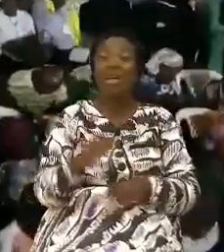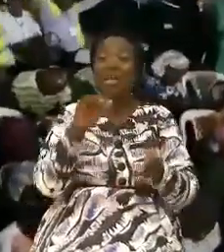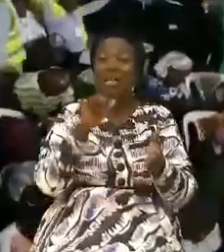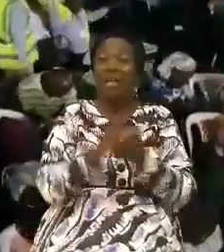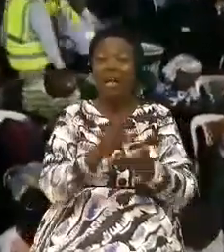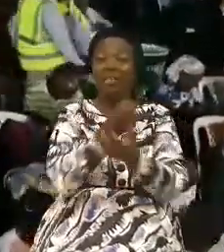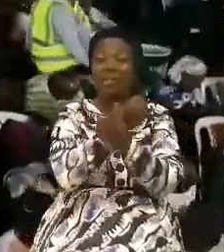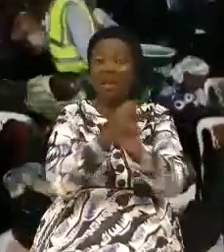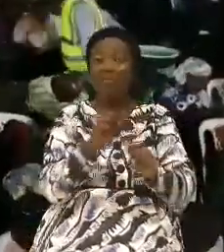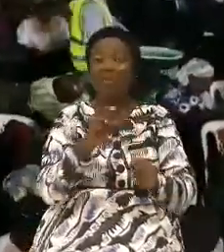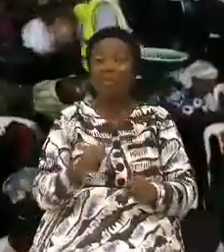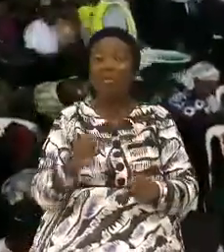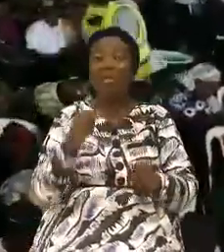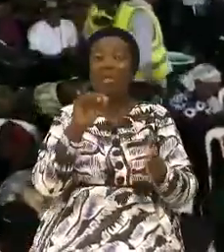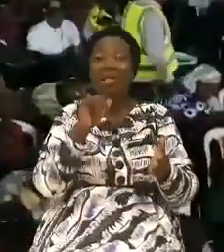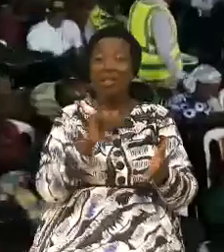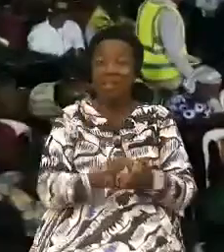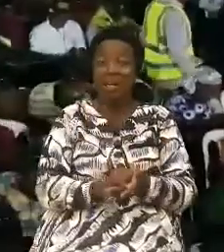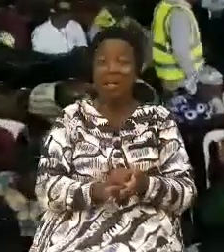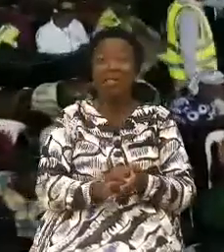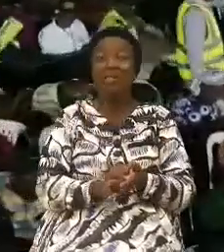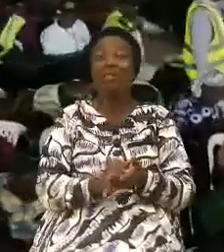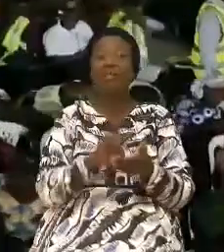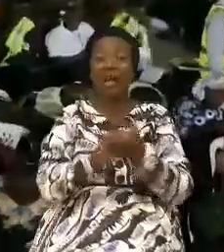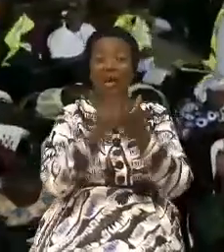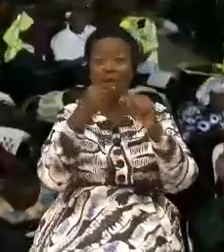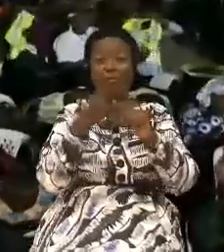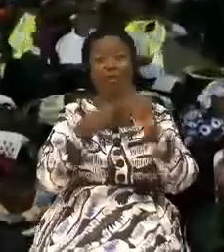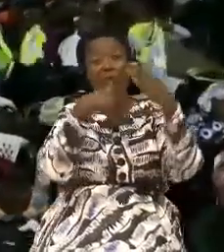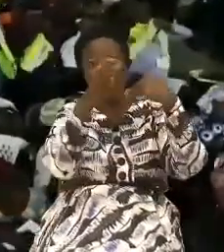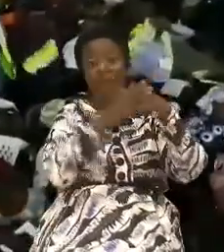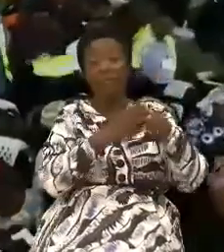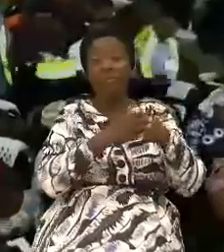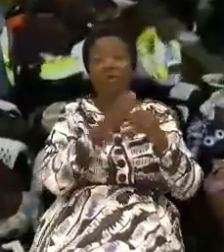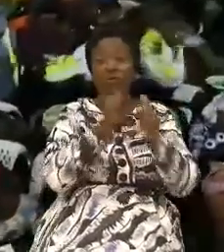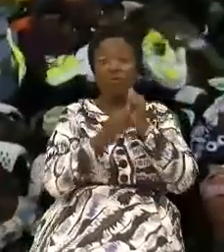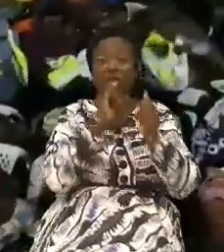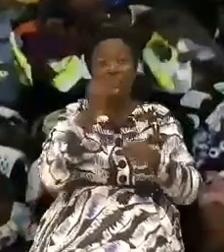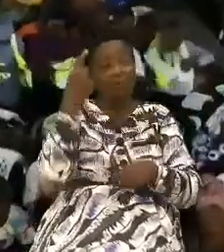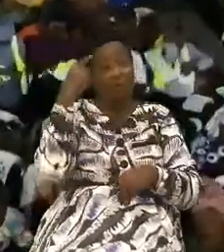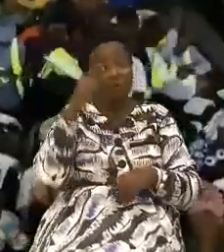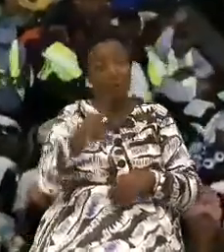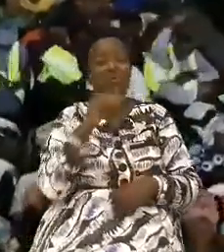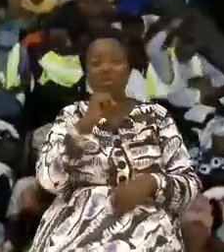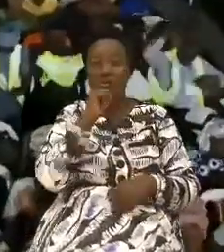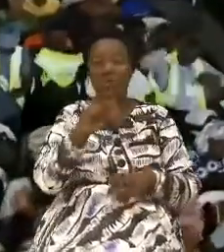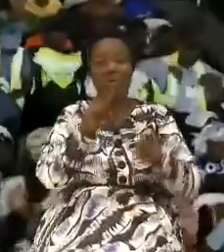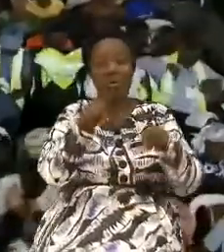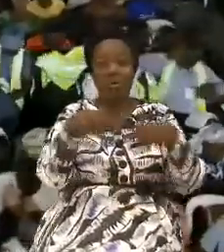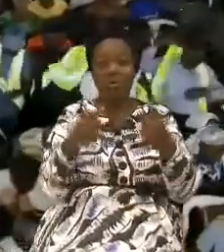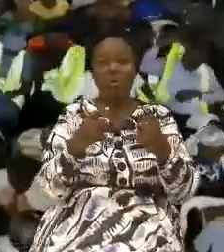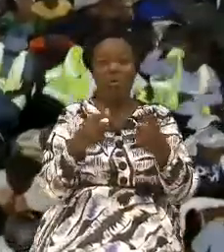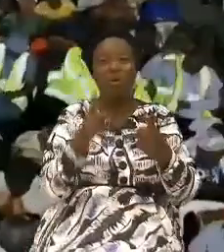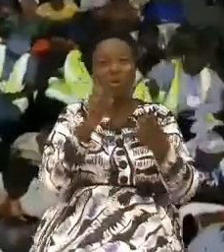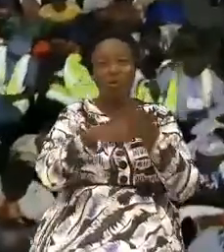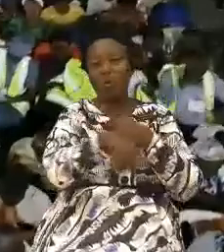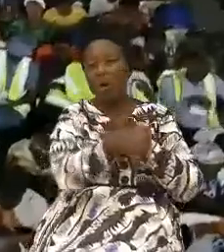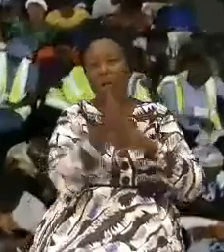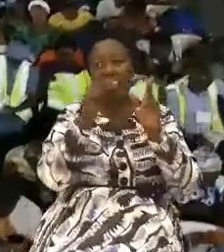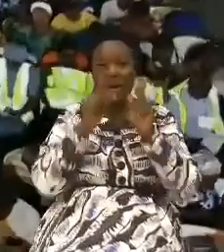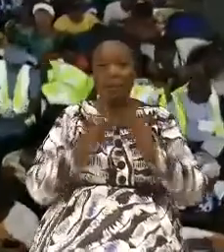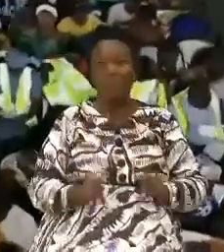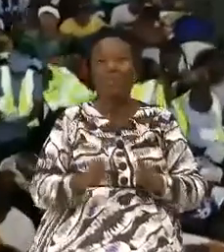salvation, that ticket to heaven, that is for you, will not pass on to another person